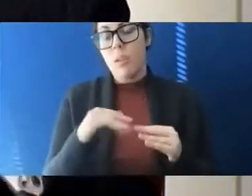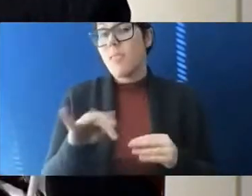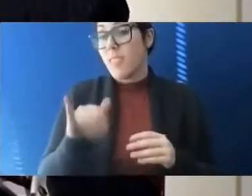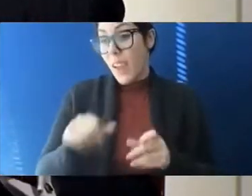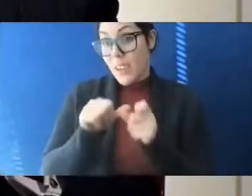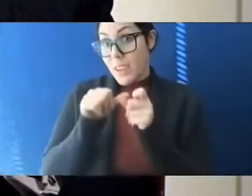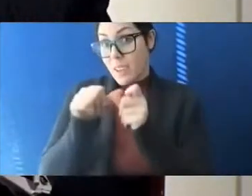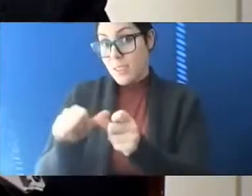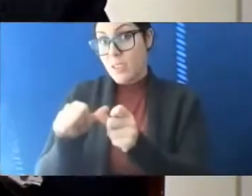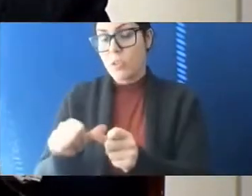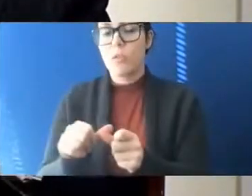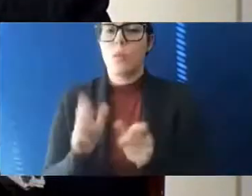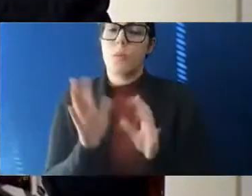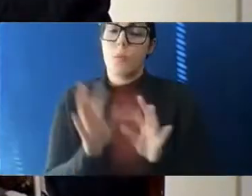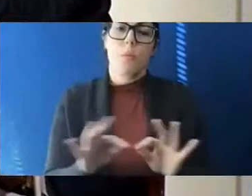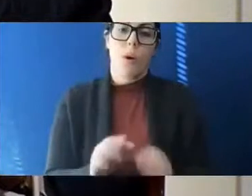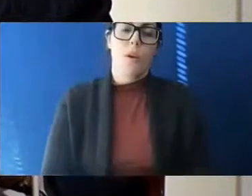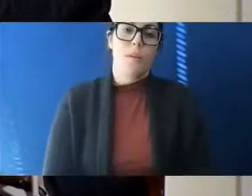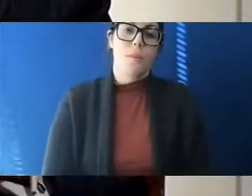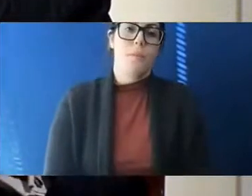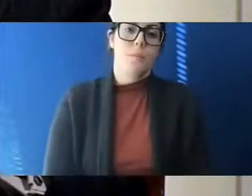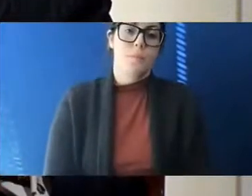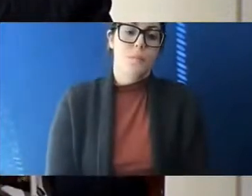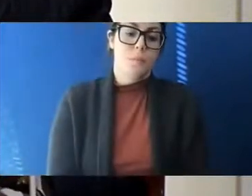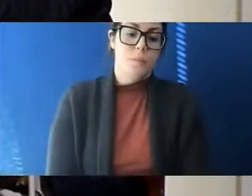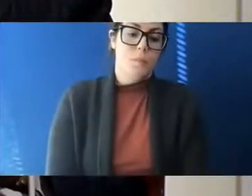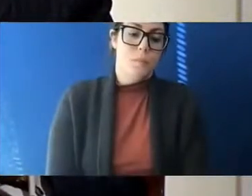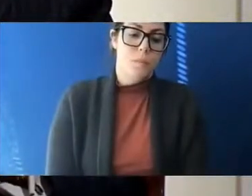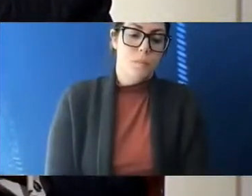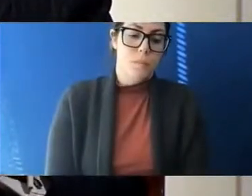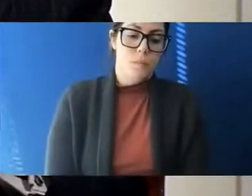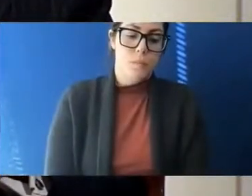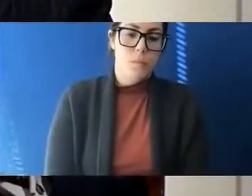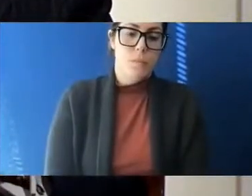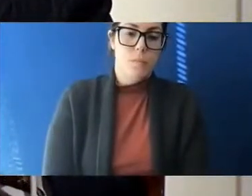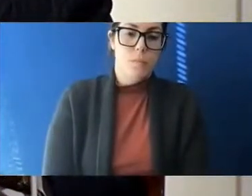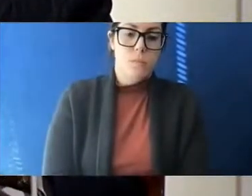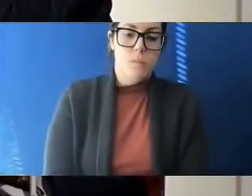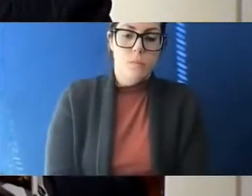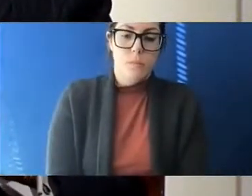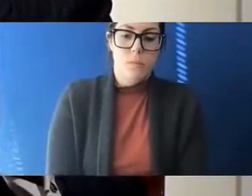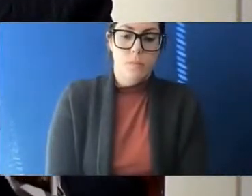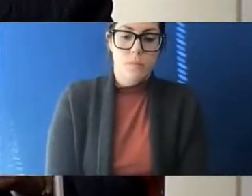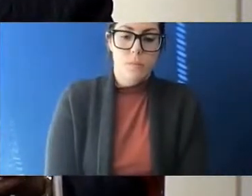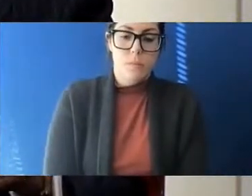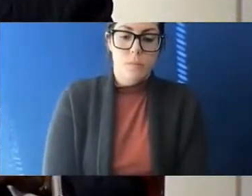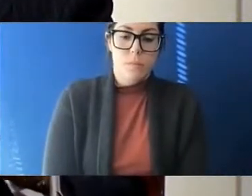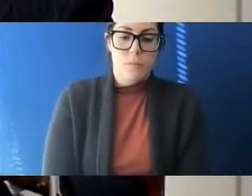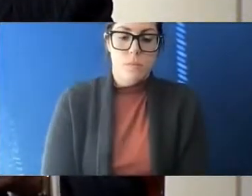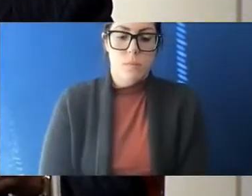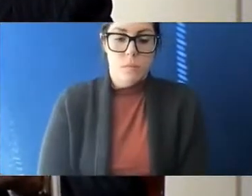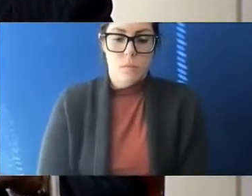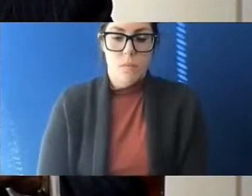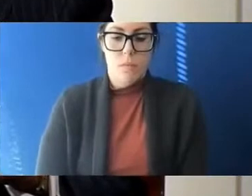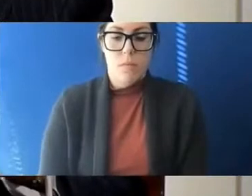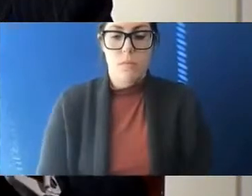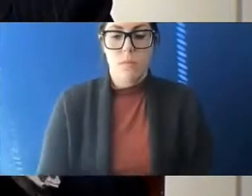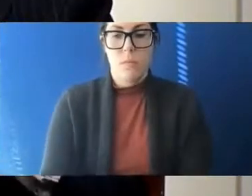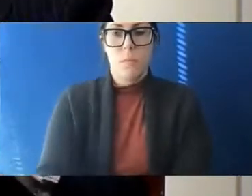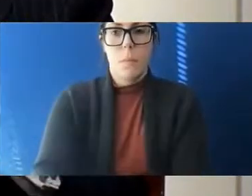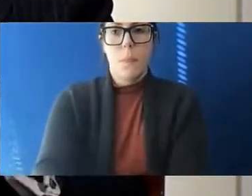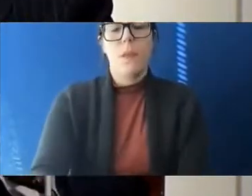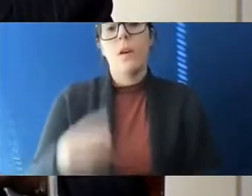that's important. On the federal side, I ask that there be a sensitivity continued in